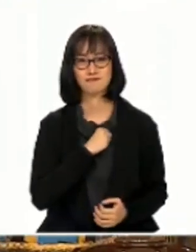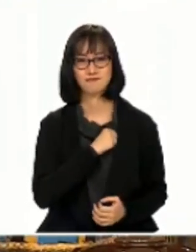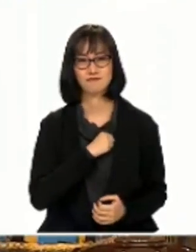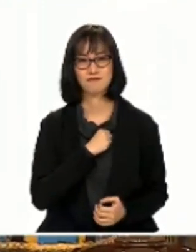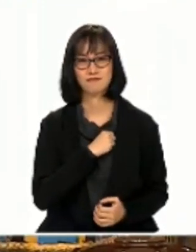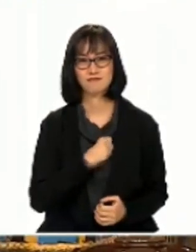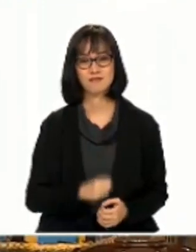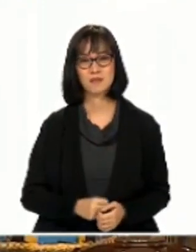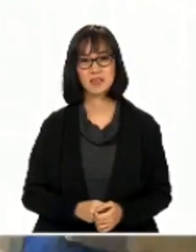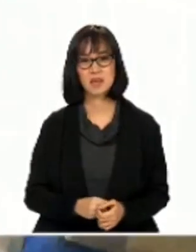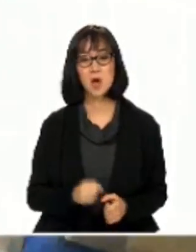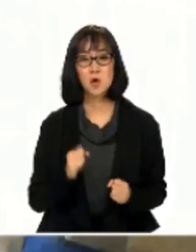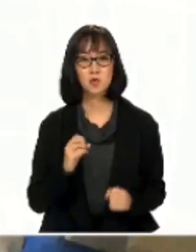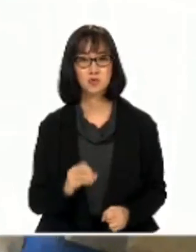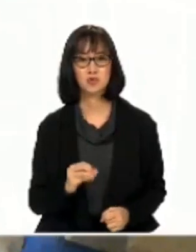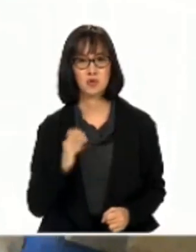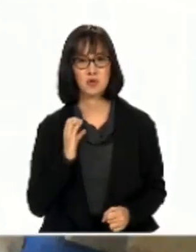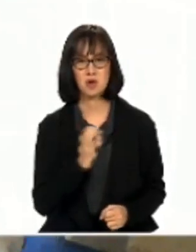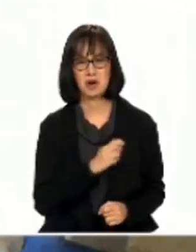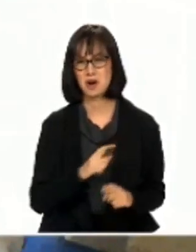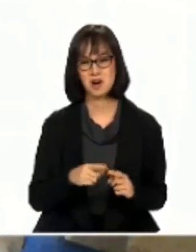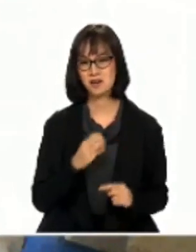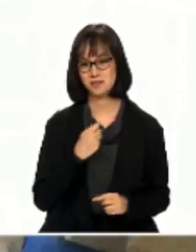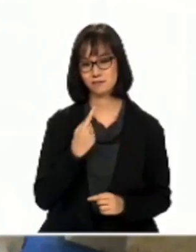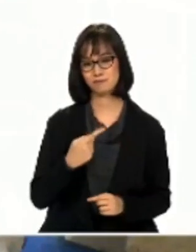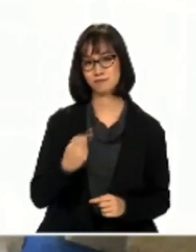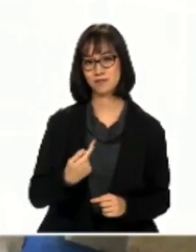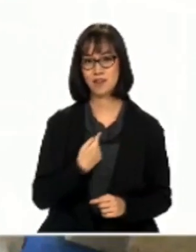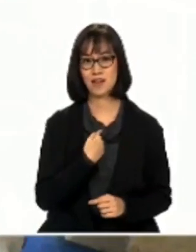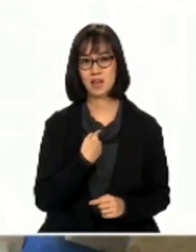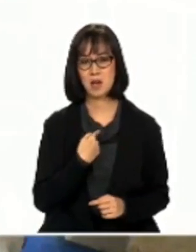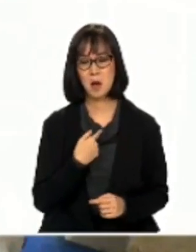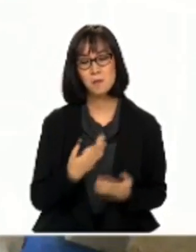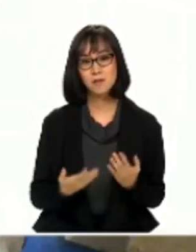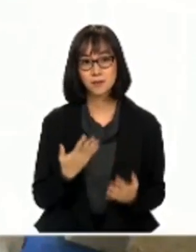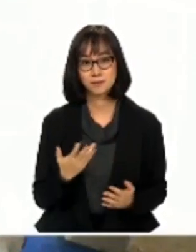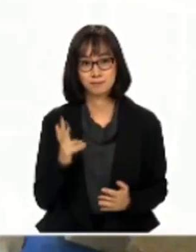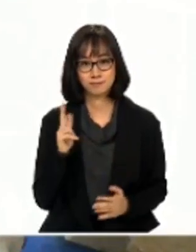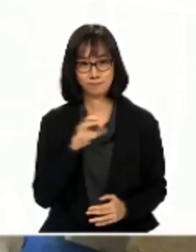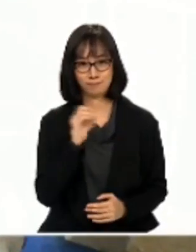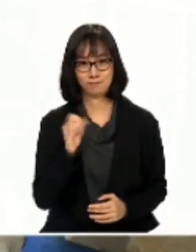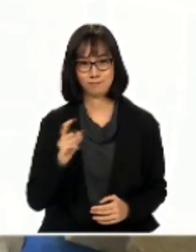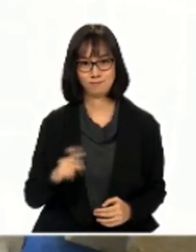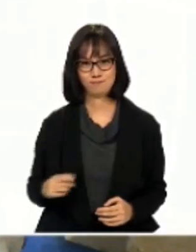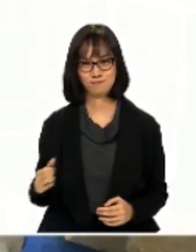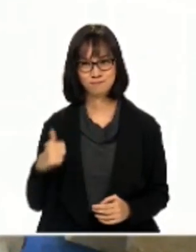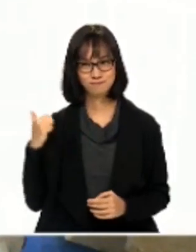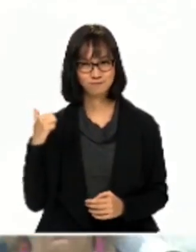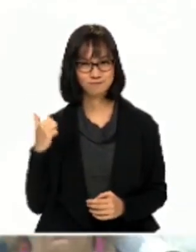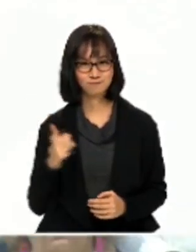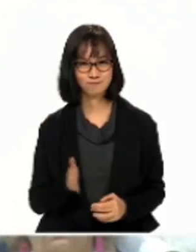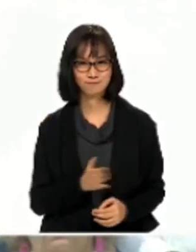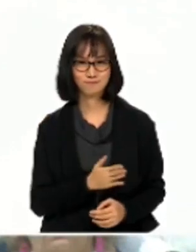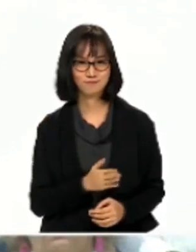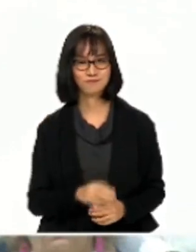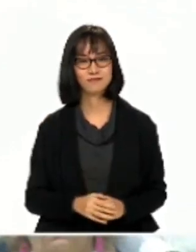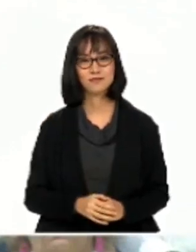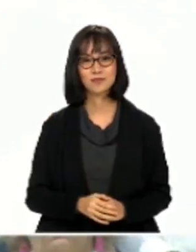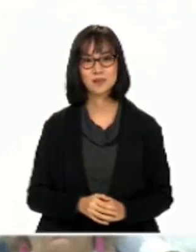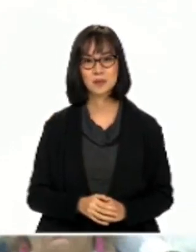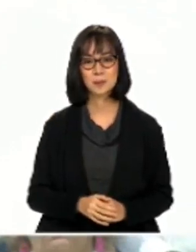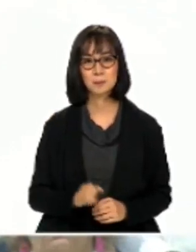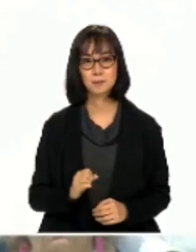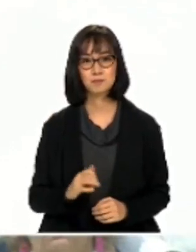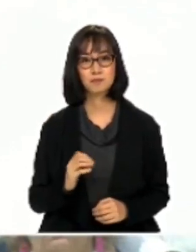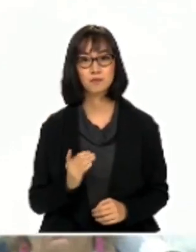ang Congress sa atin, baka nga 3% sila doon sa kabila. We also paved the way for